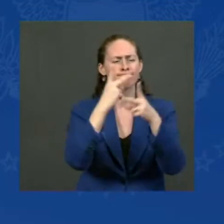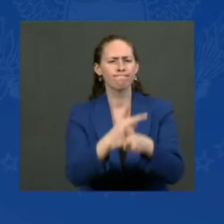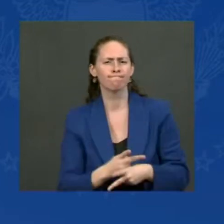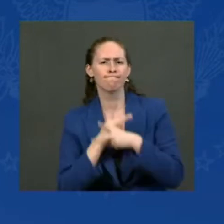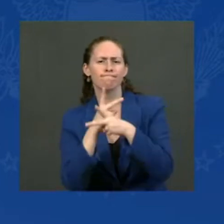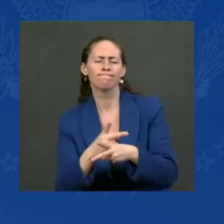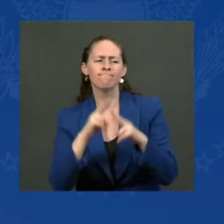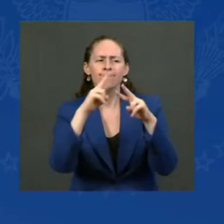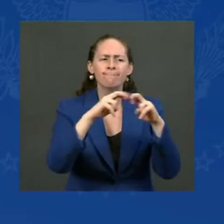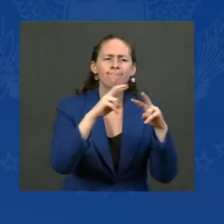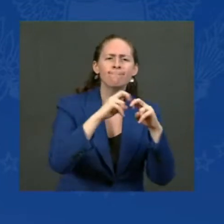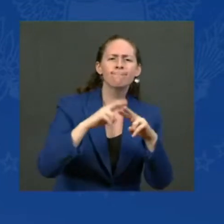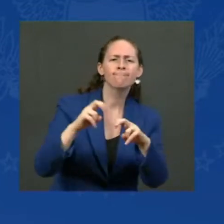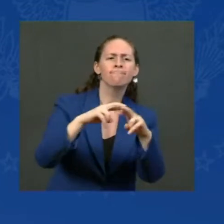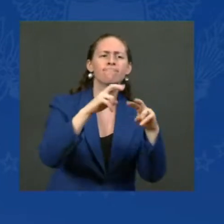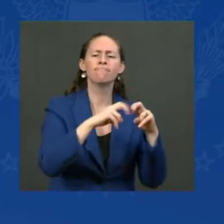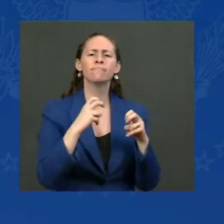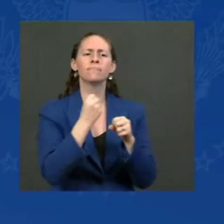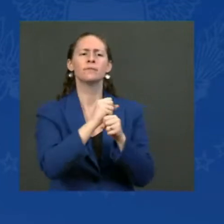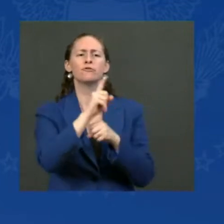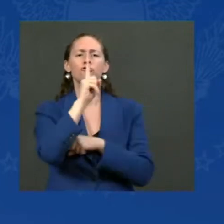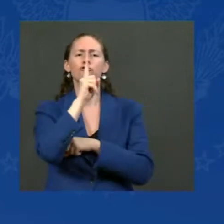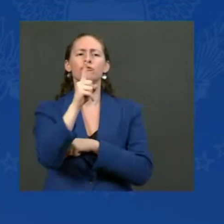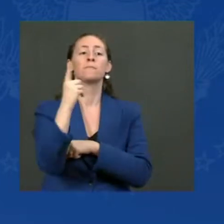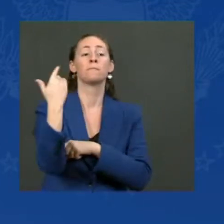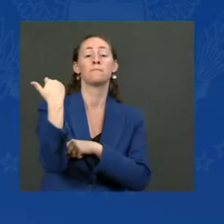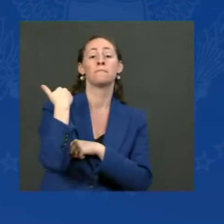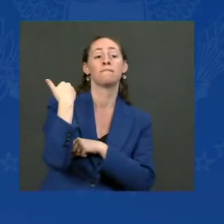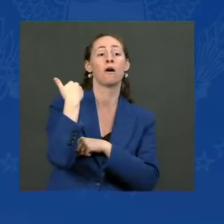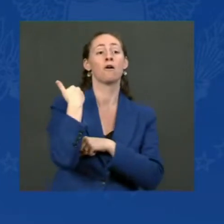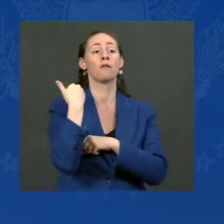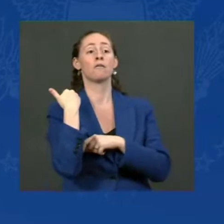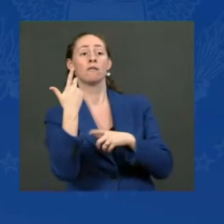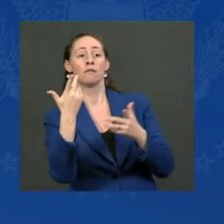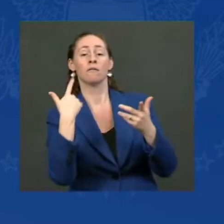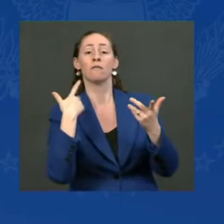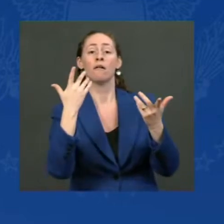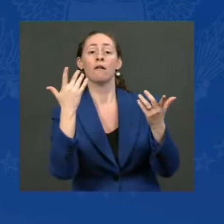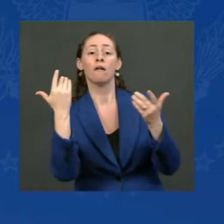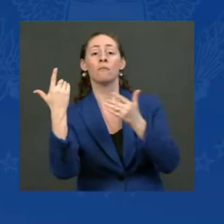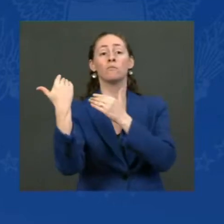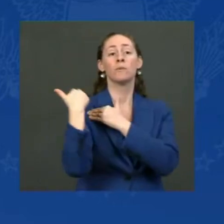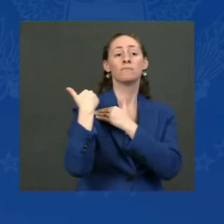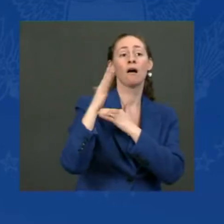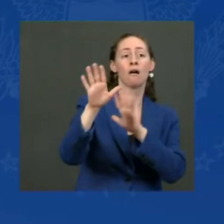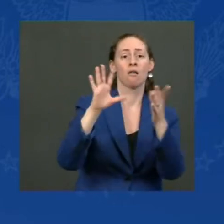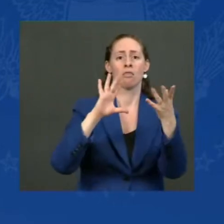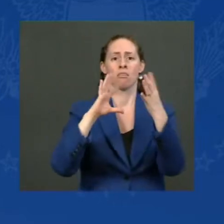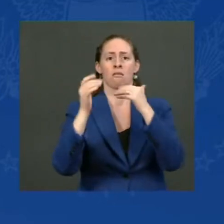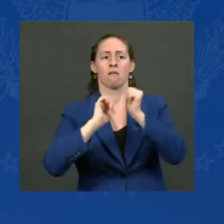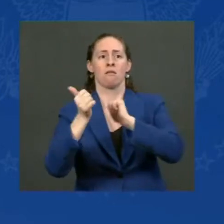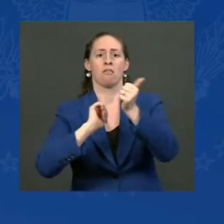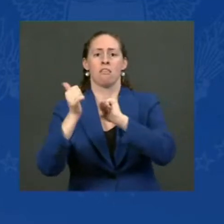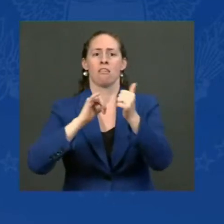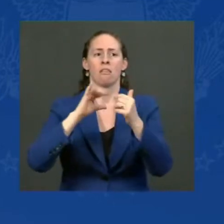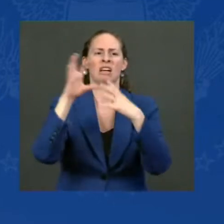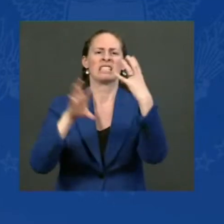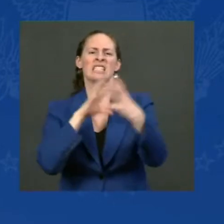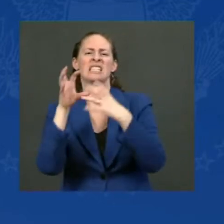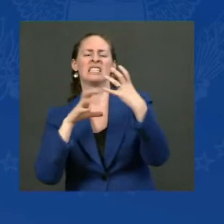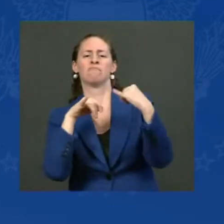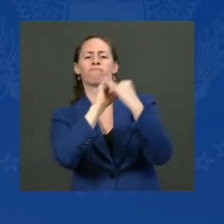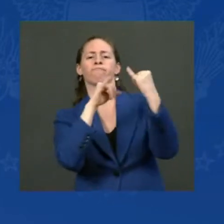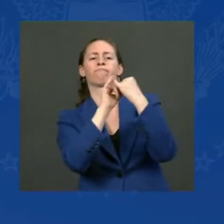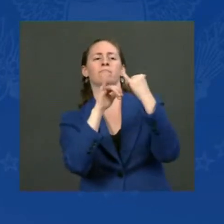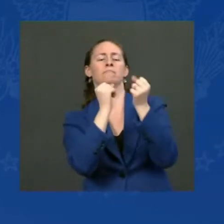not tip from responsible competition to conflict. The United States will compete and will compete